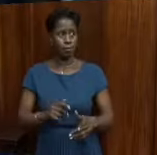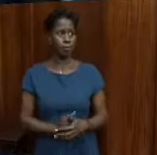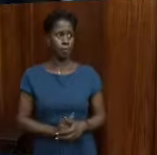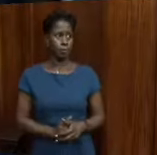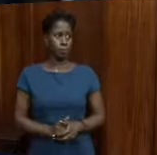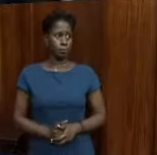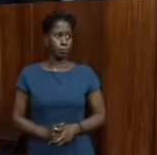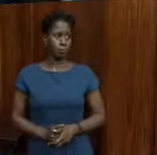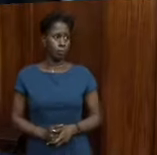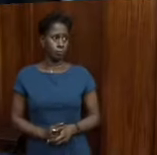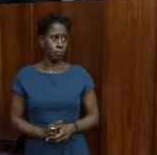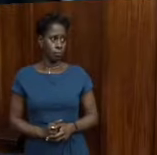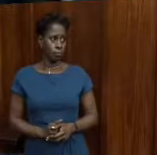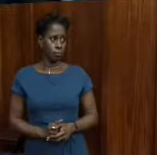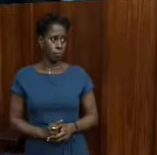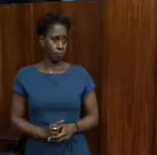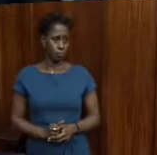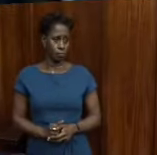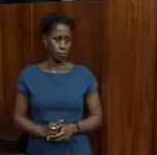SLNET.